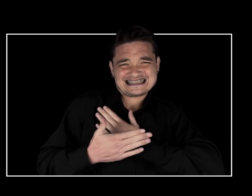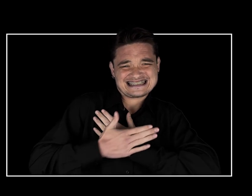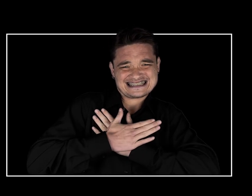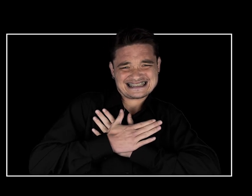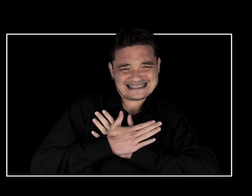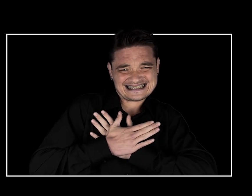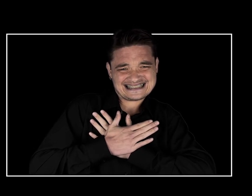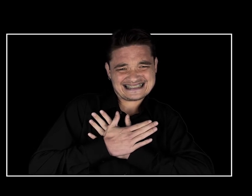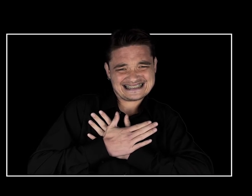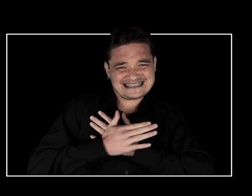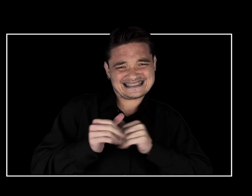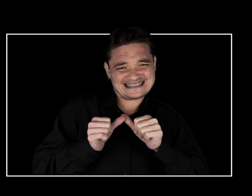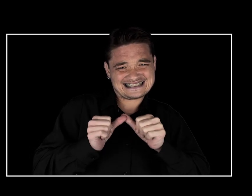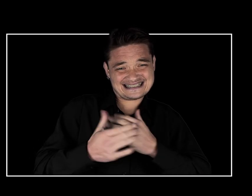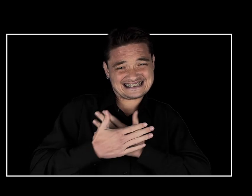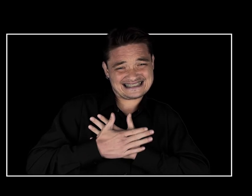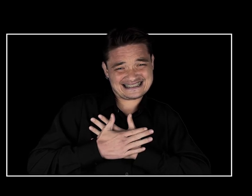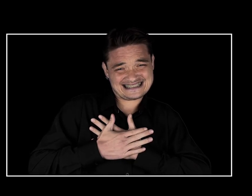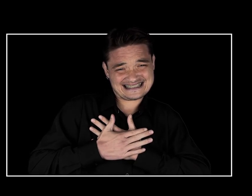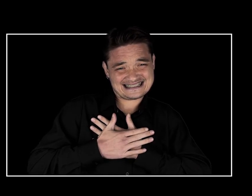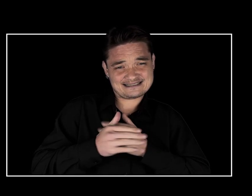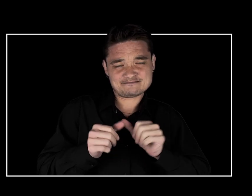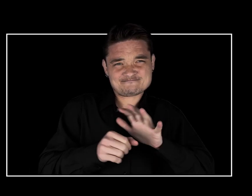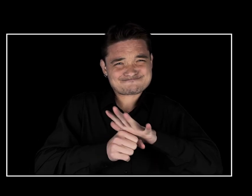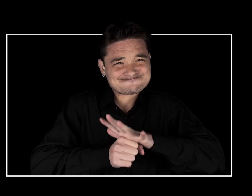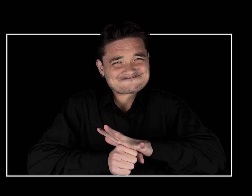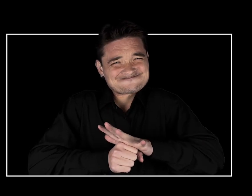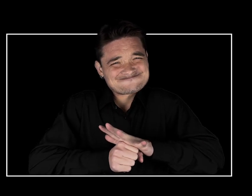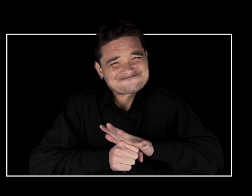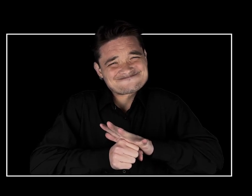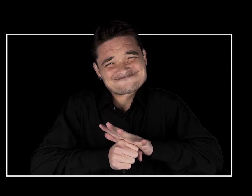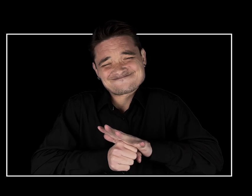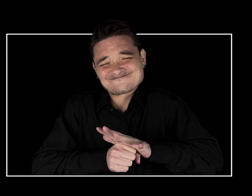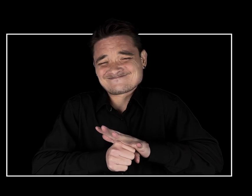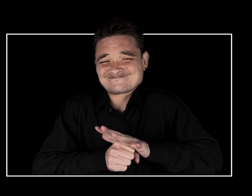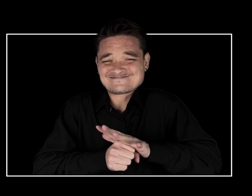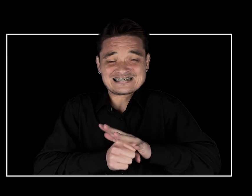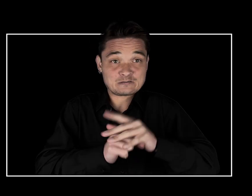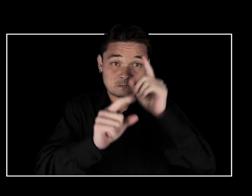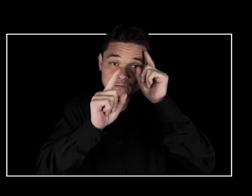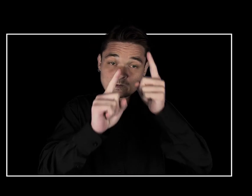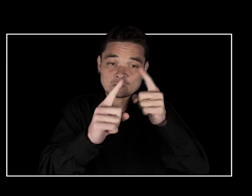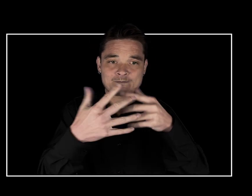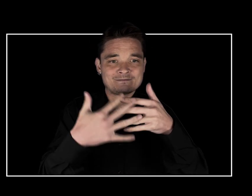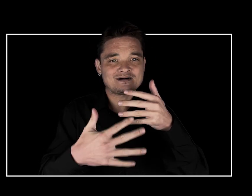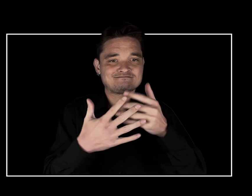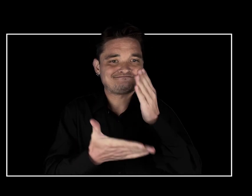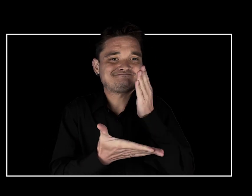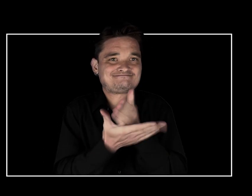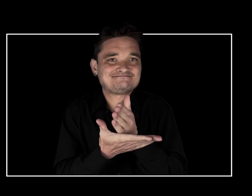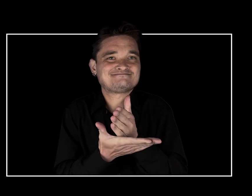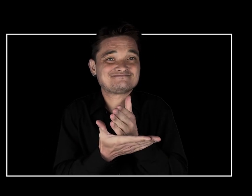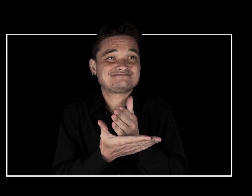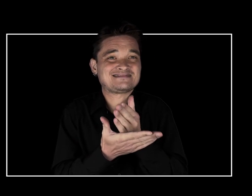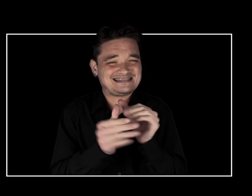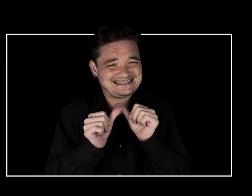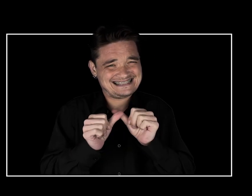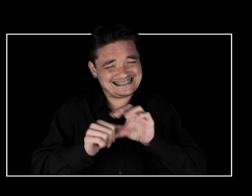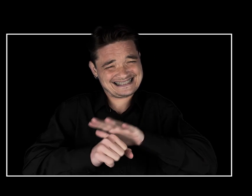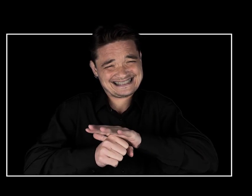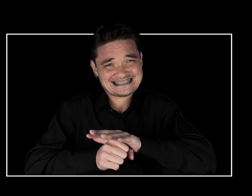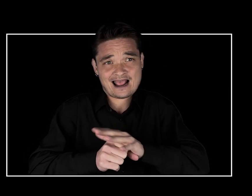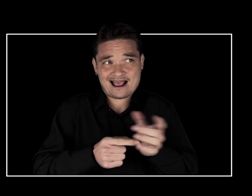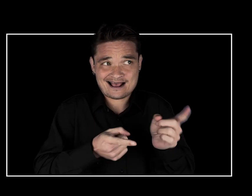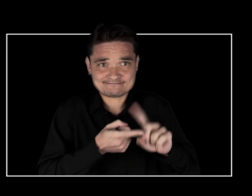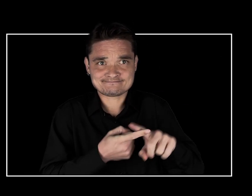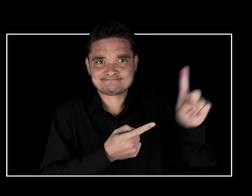packing the wound, apply direct forceful pressure to the wound and maintain it until first responders arrive.